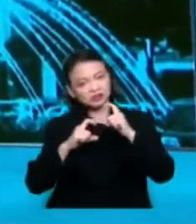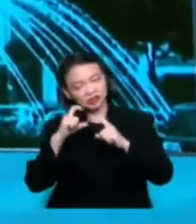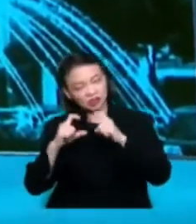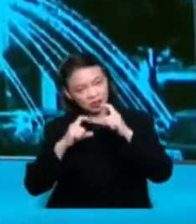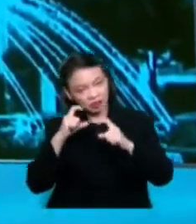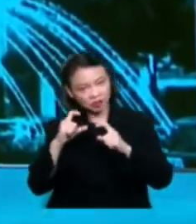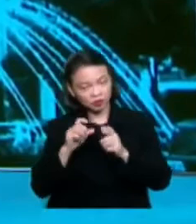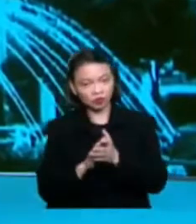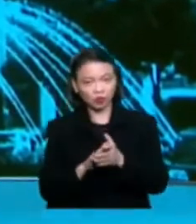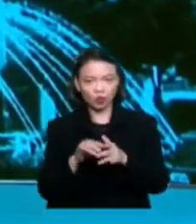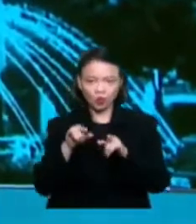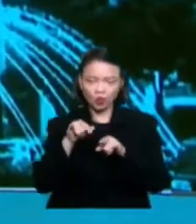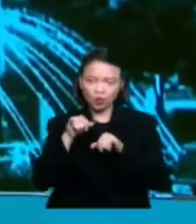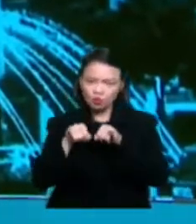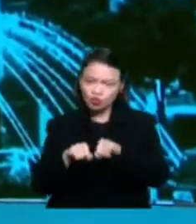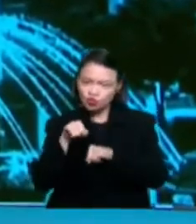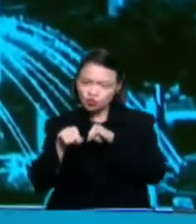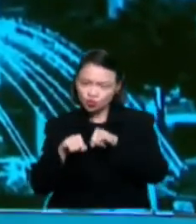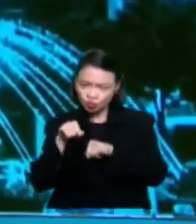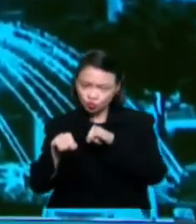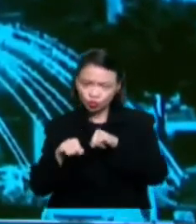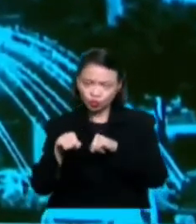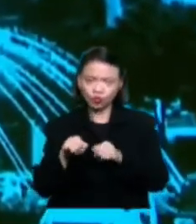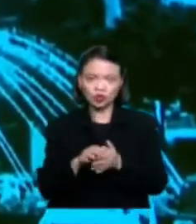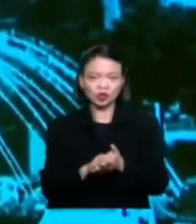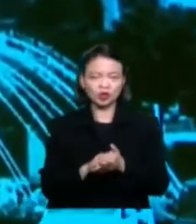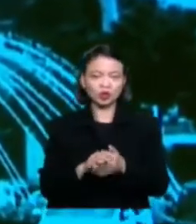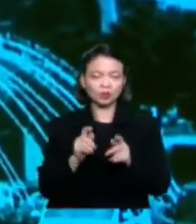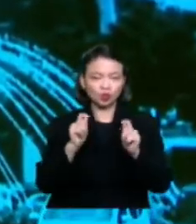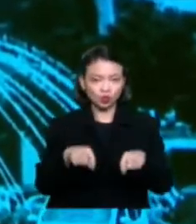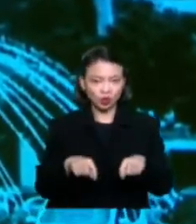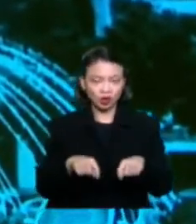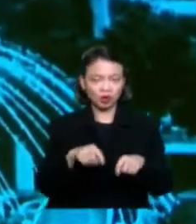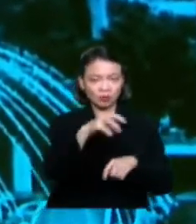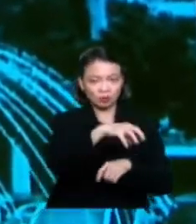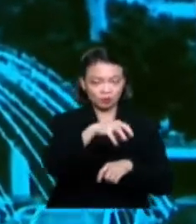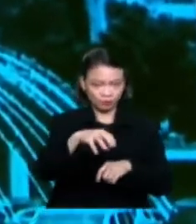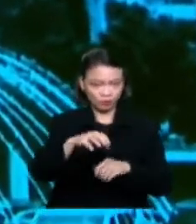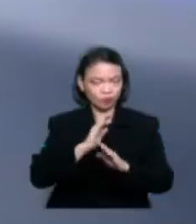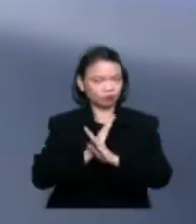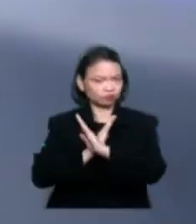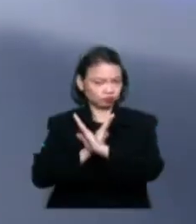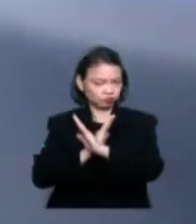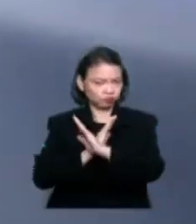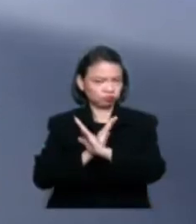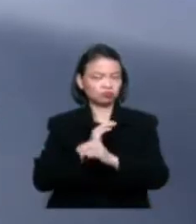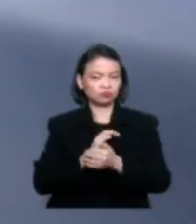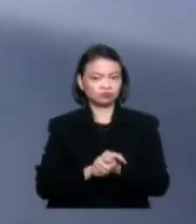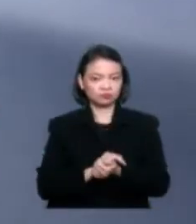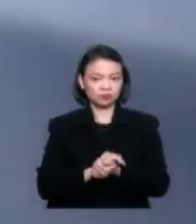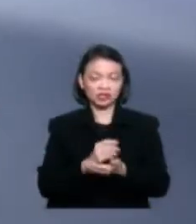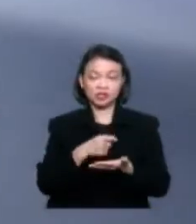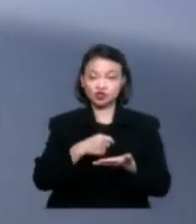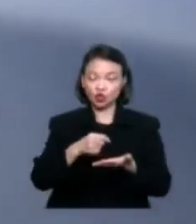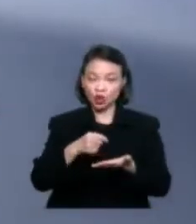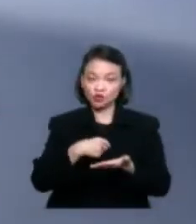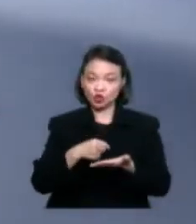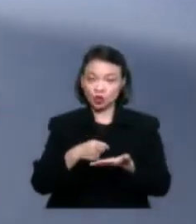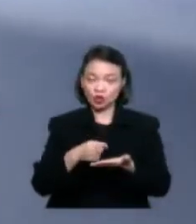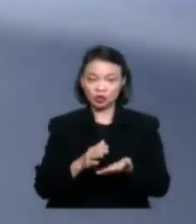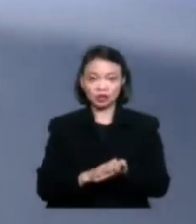Do inequities have a role in those cases? And what can we do to address and prevent such